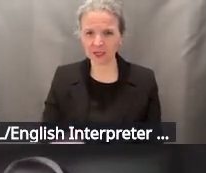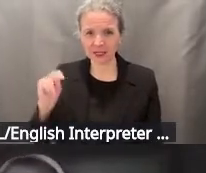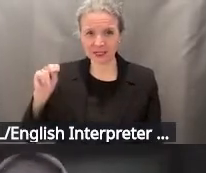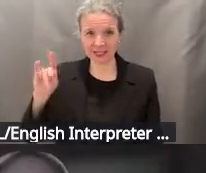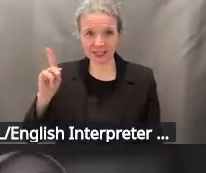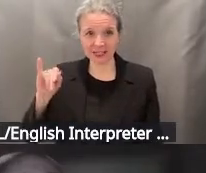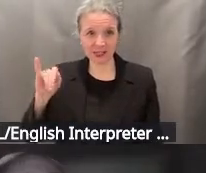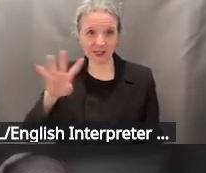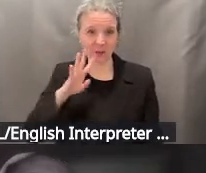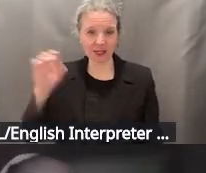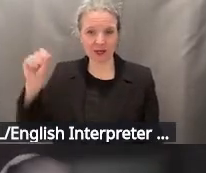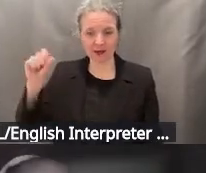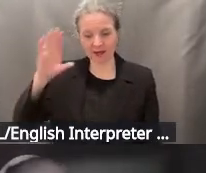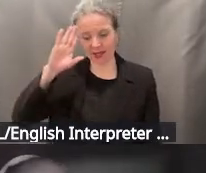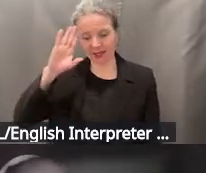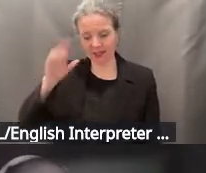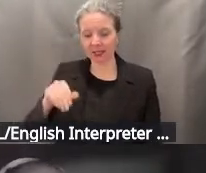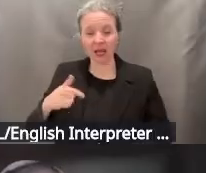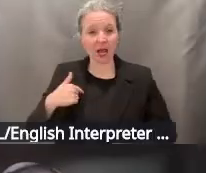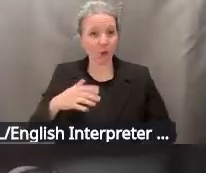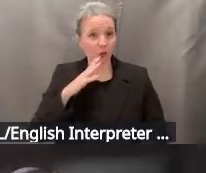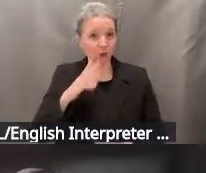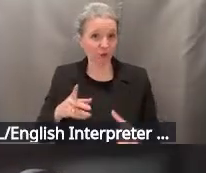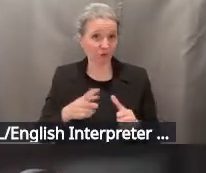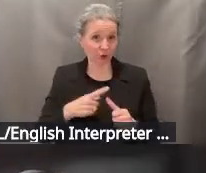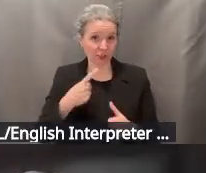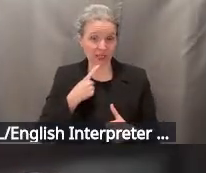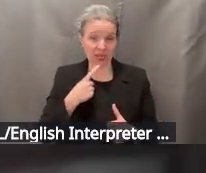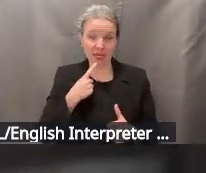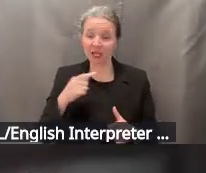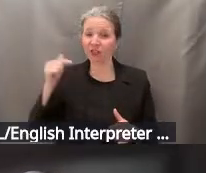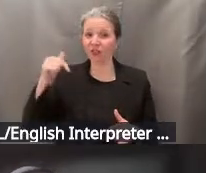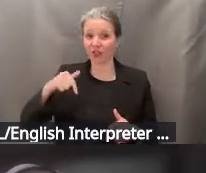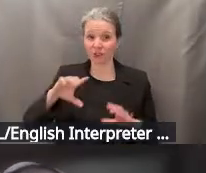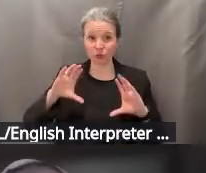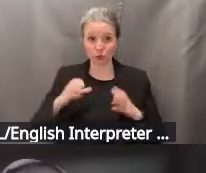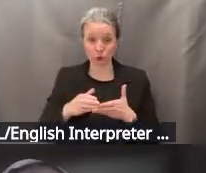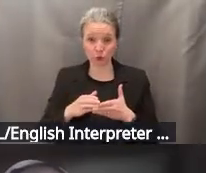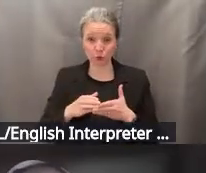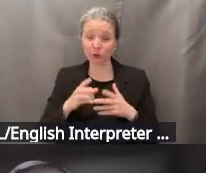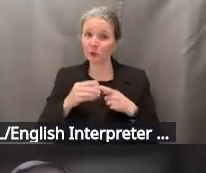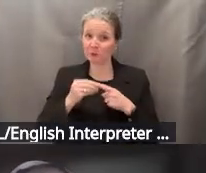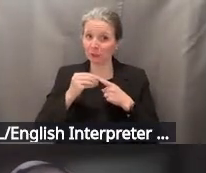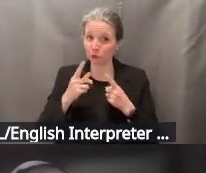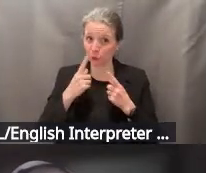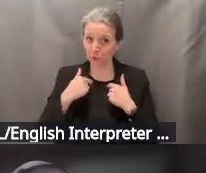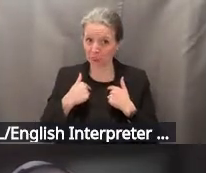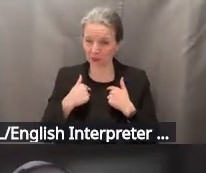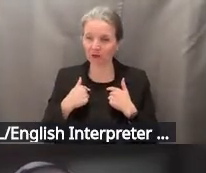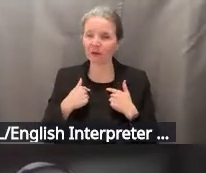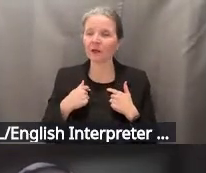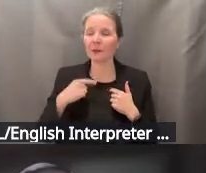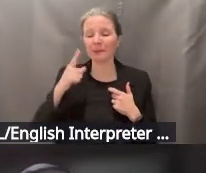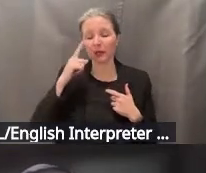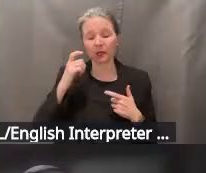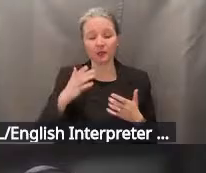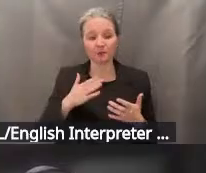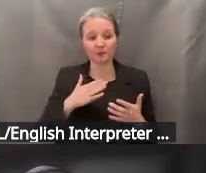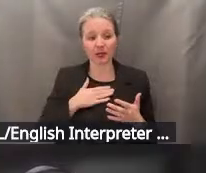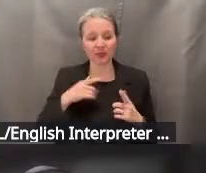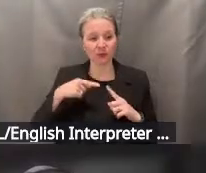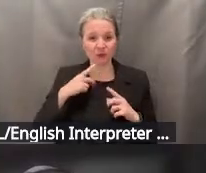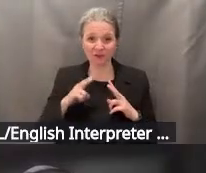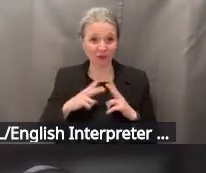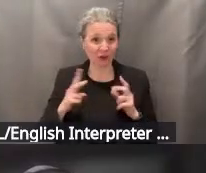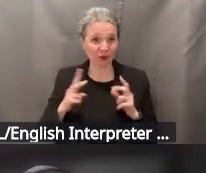Hi, yes. I wanted to first say that this group actually is really special to me because this was my